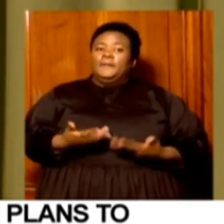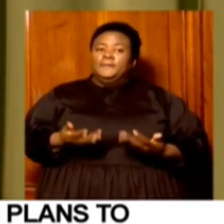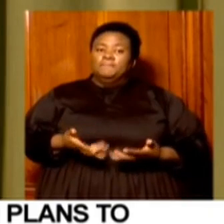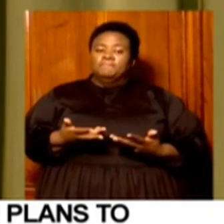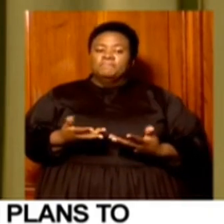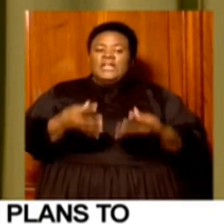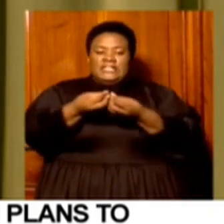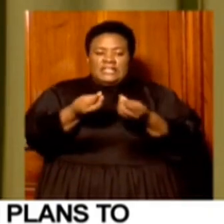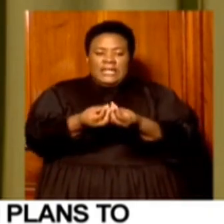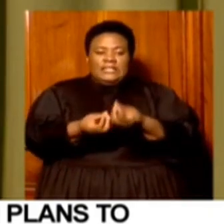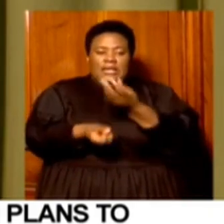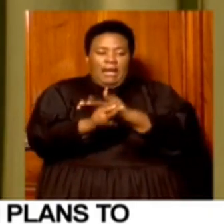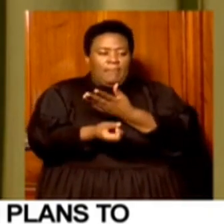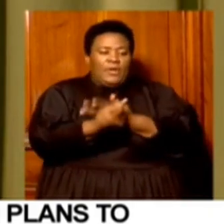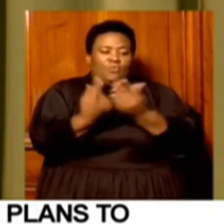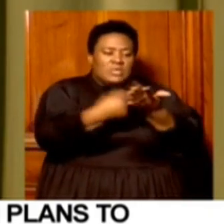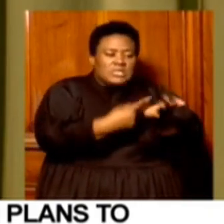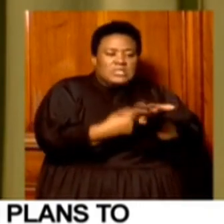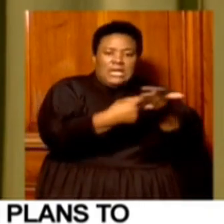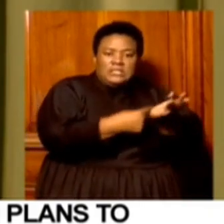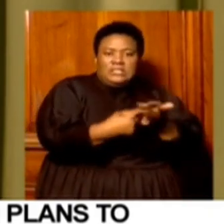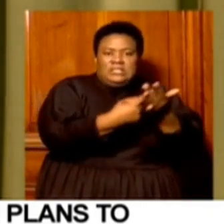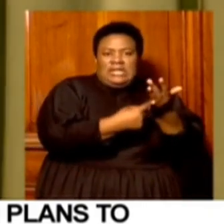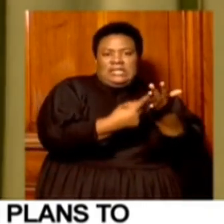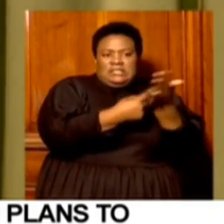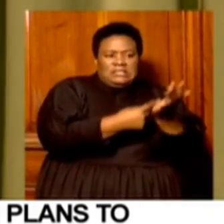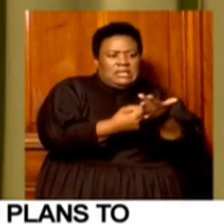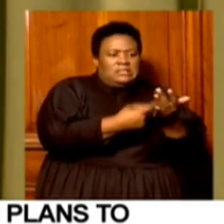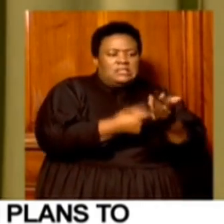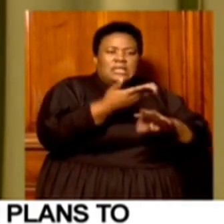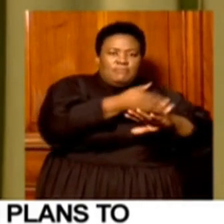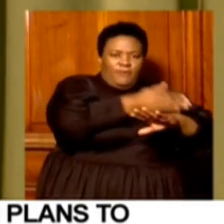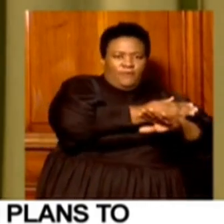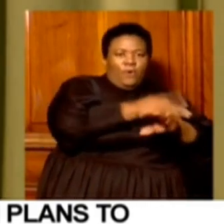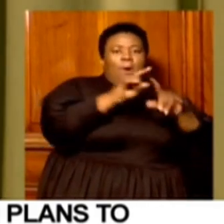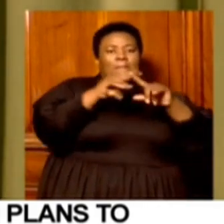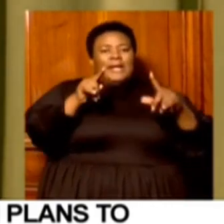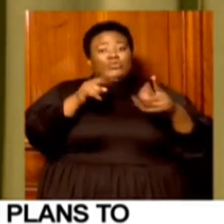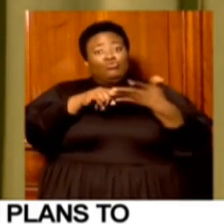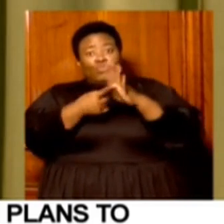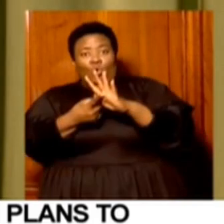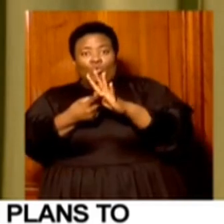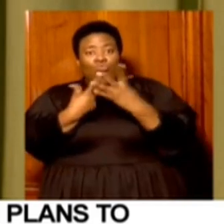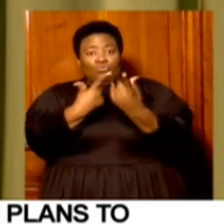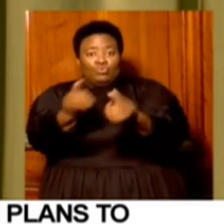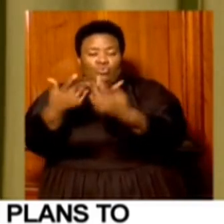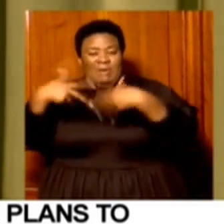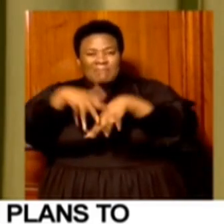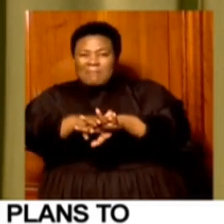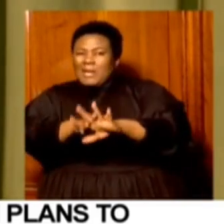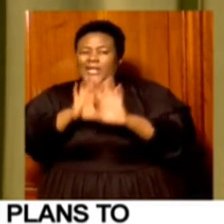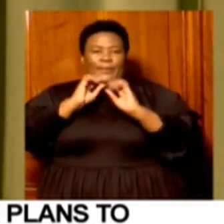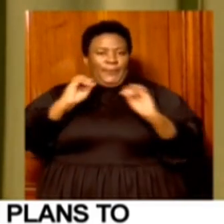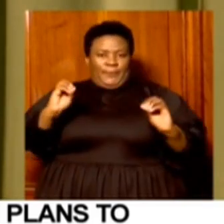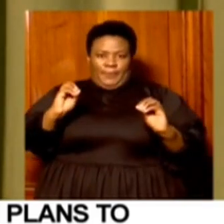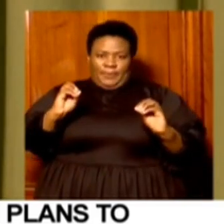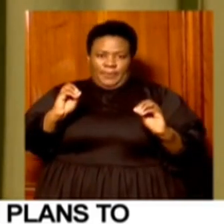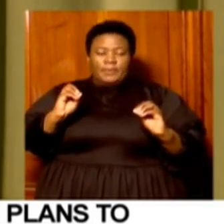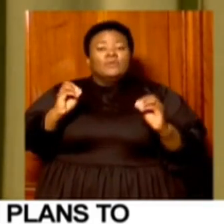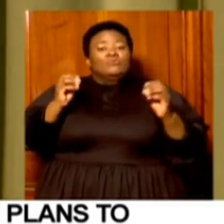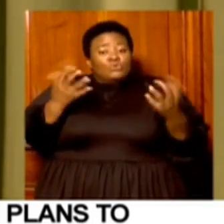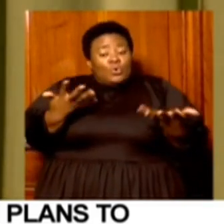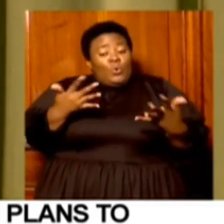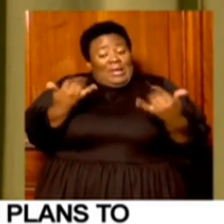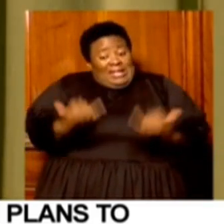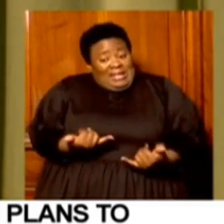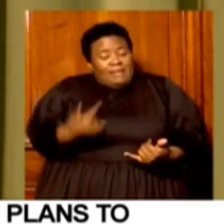behind the scenes when the person was still alive. But they never got an opportunity to saw the light of day. So, yeah, I'm